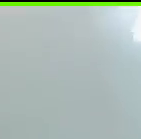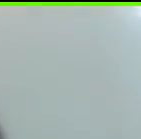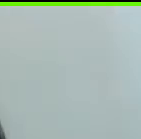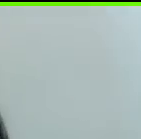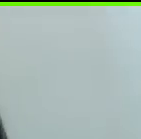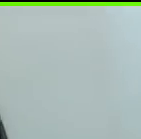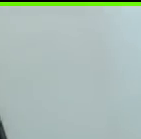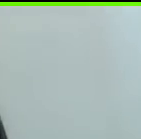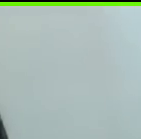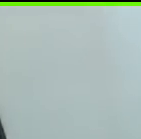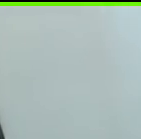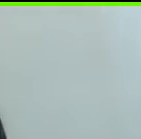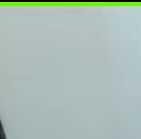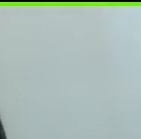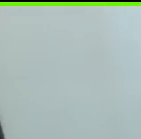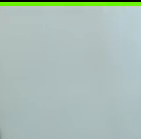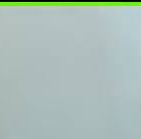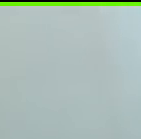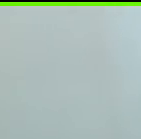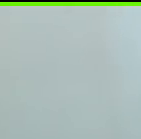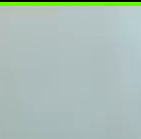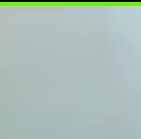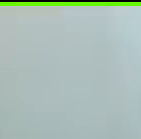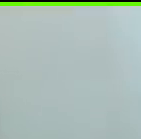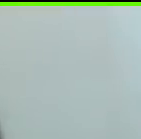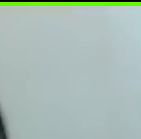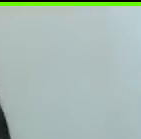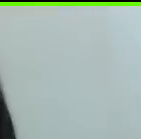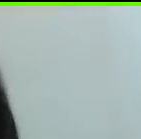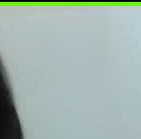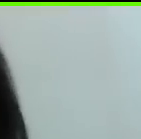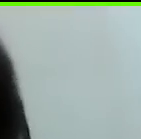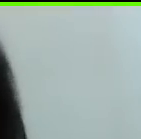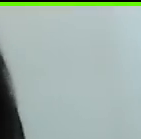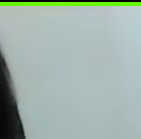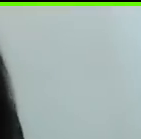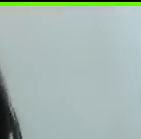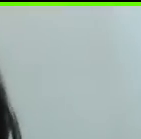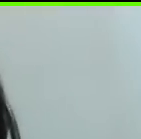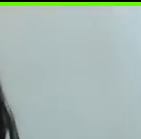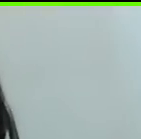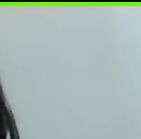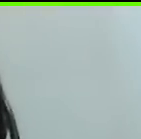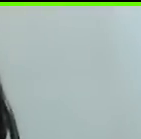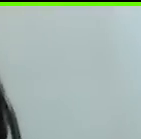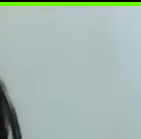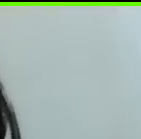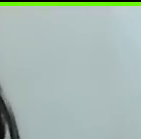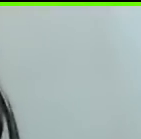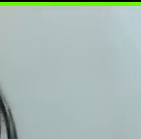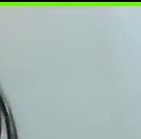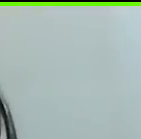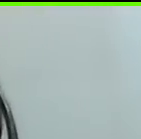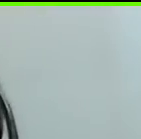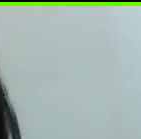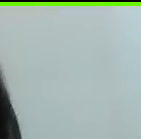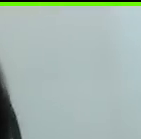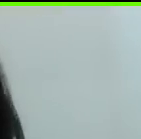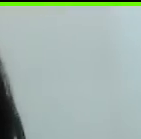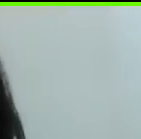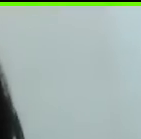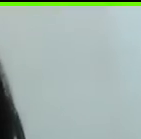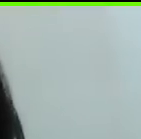So take a back seat and let's watch this special something that the students prepared for